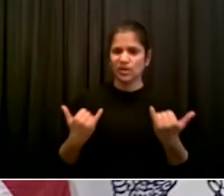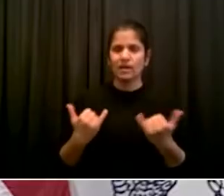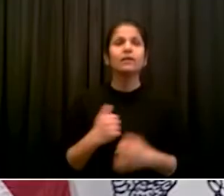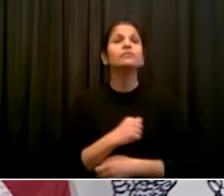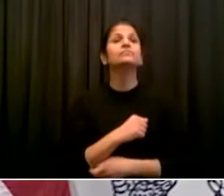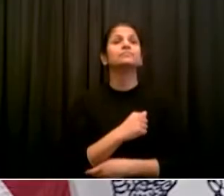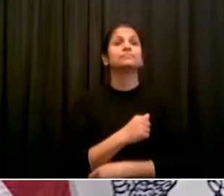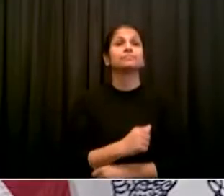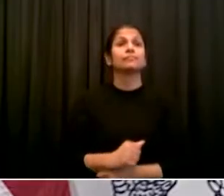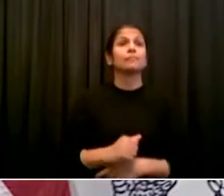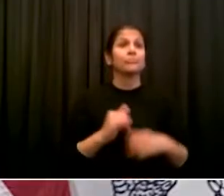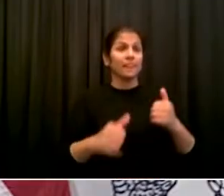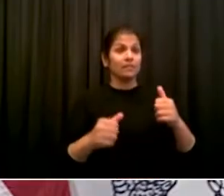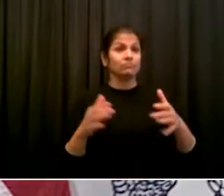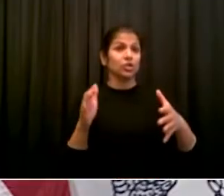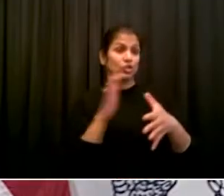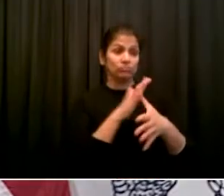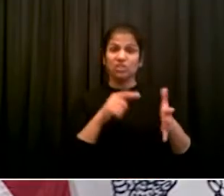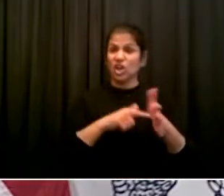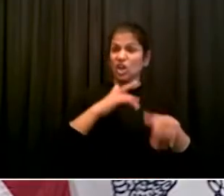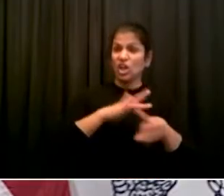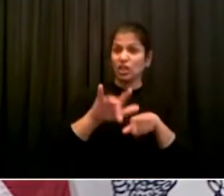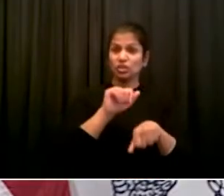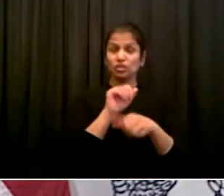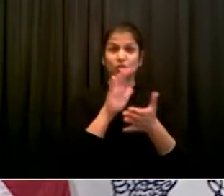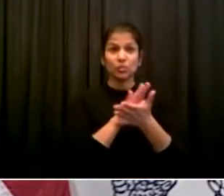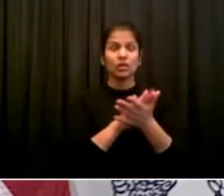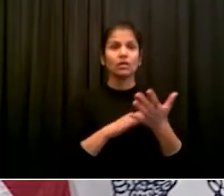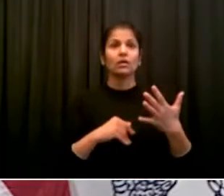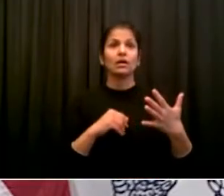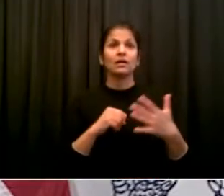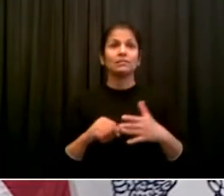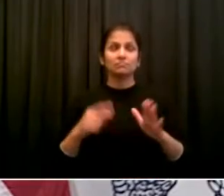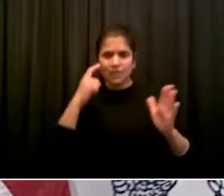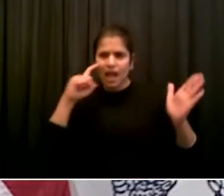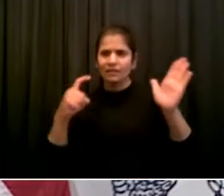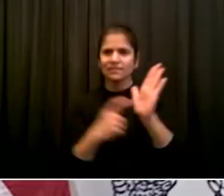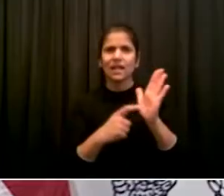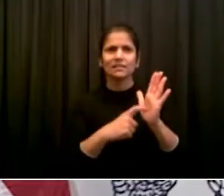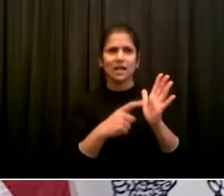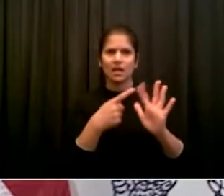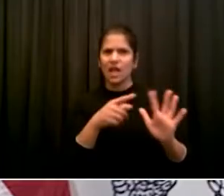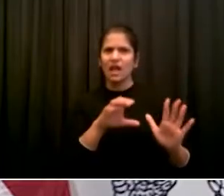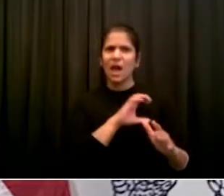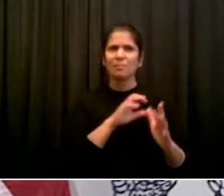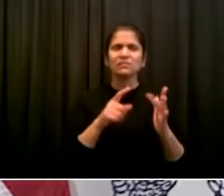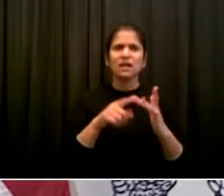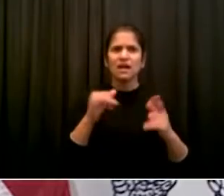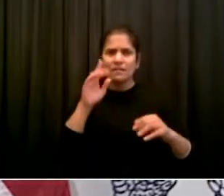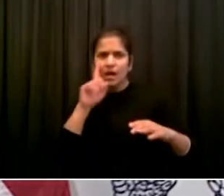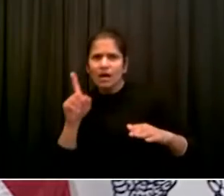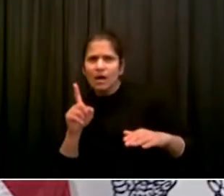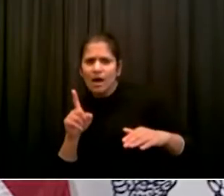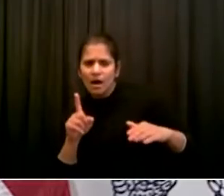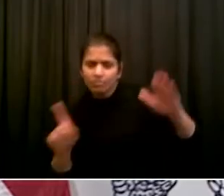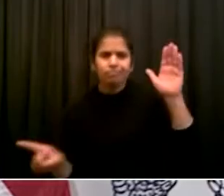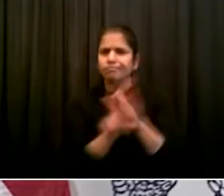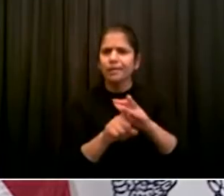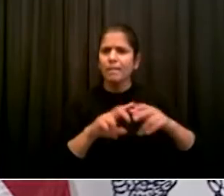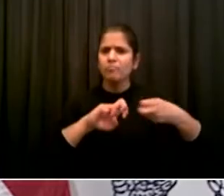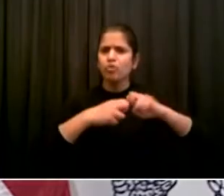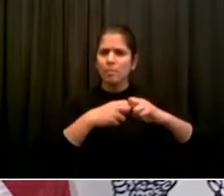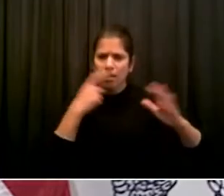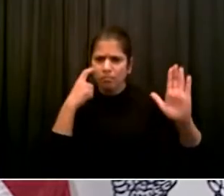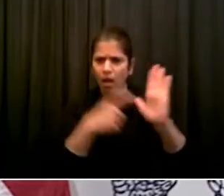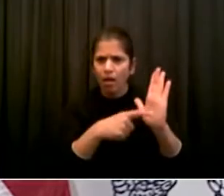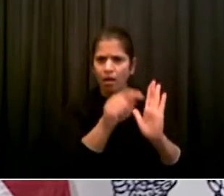efforts to identify officers who have particular problems and challenges that must be addressed. This,